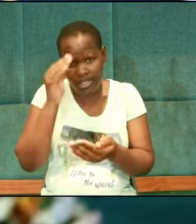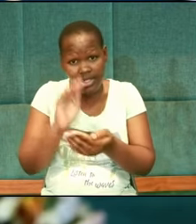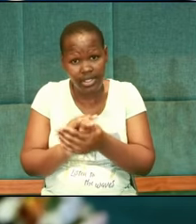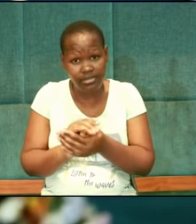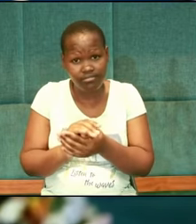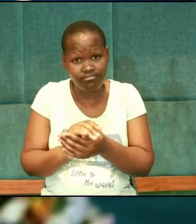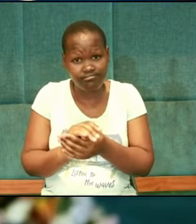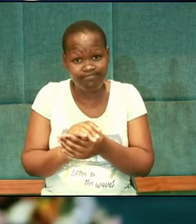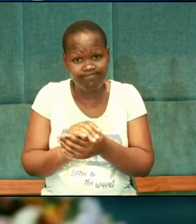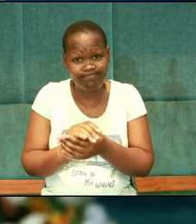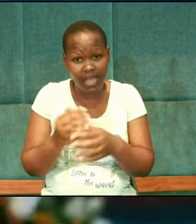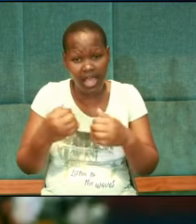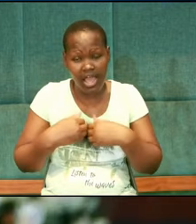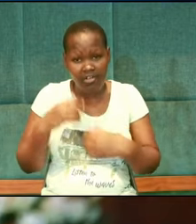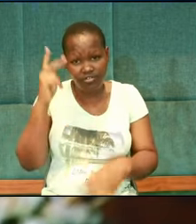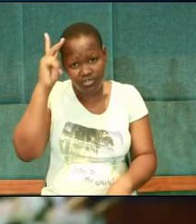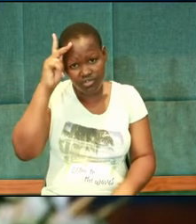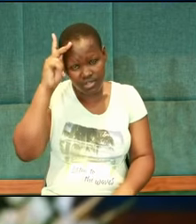Let me see.